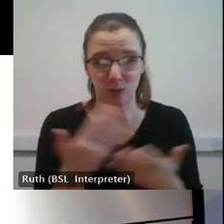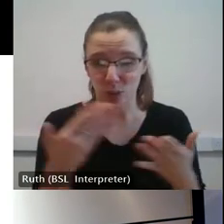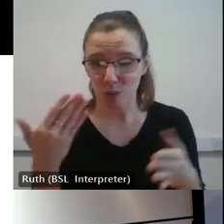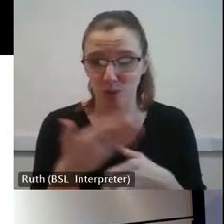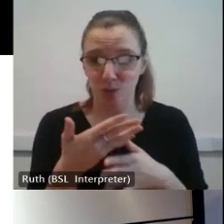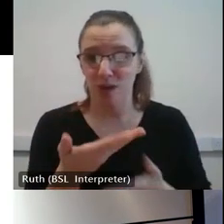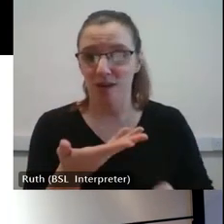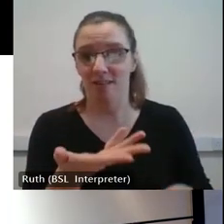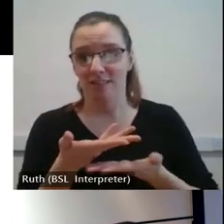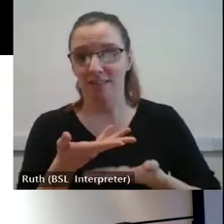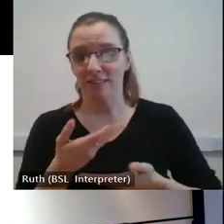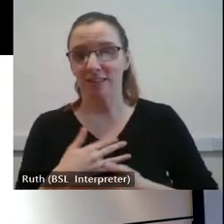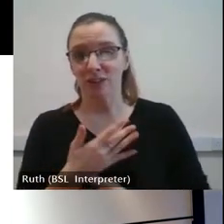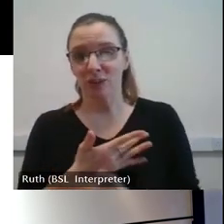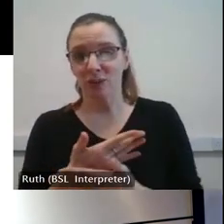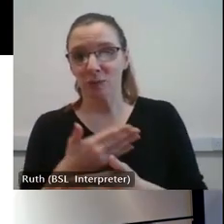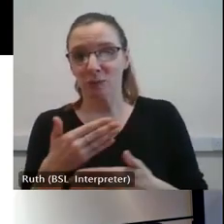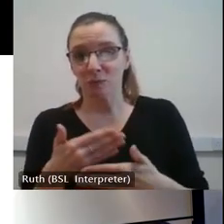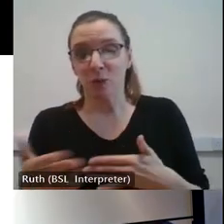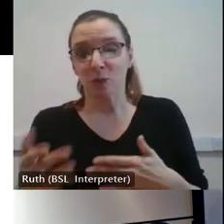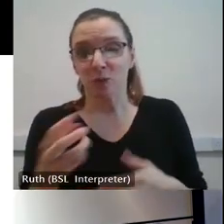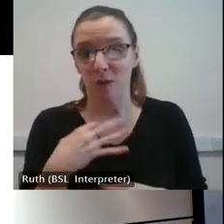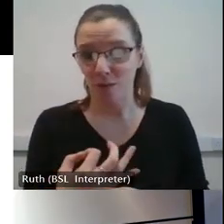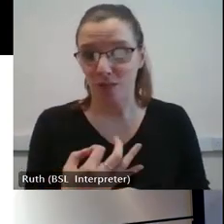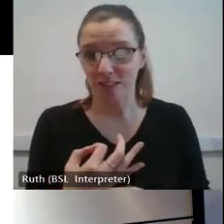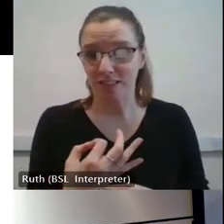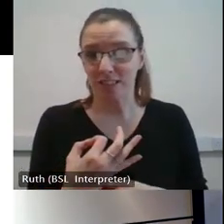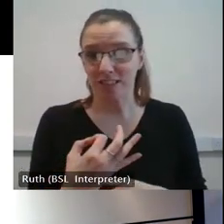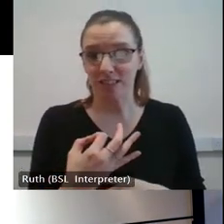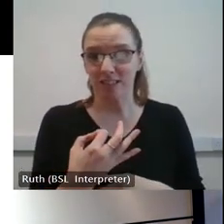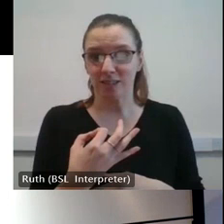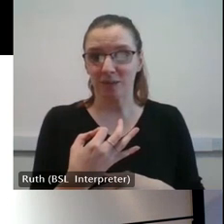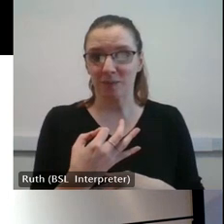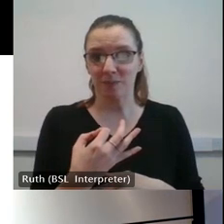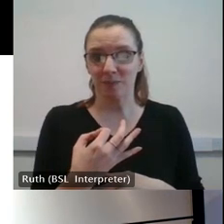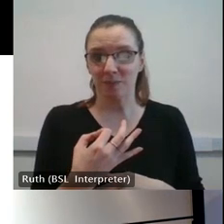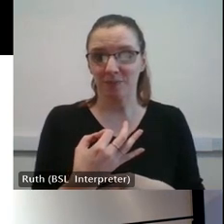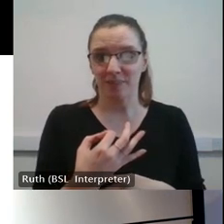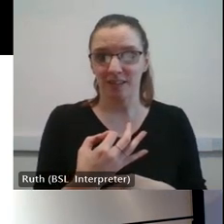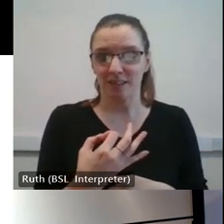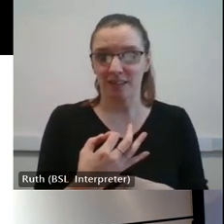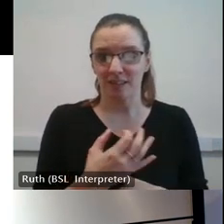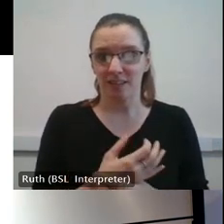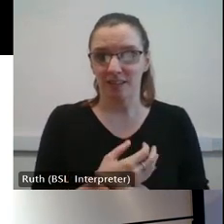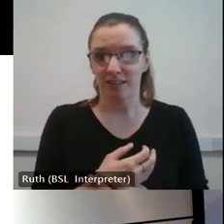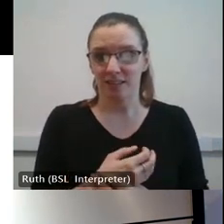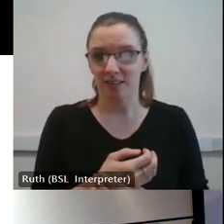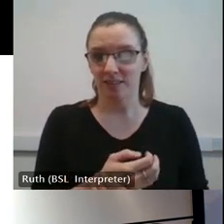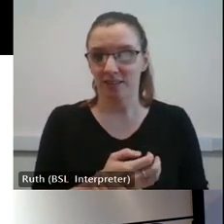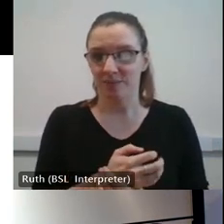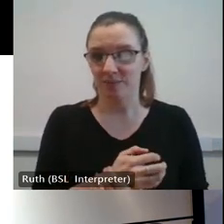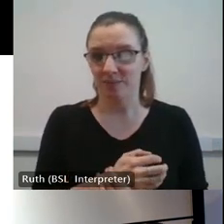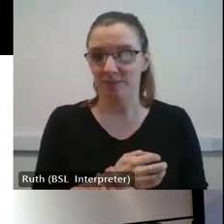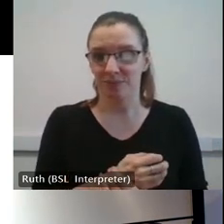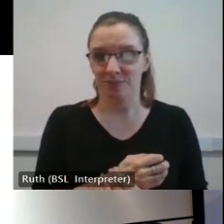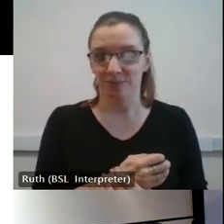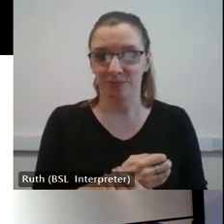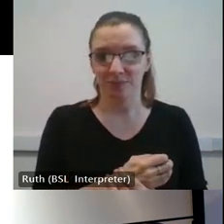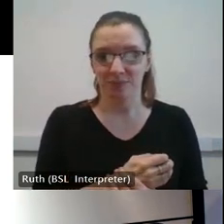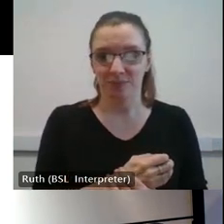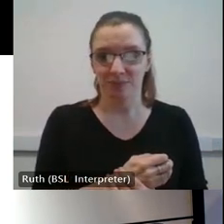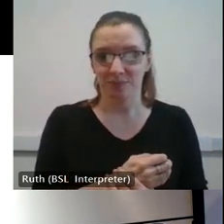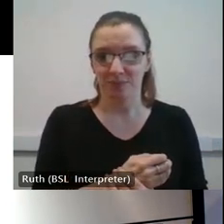like most volunteers, there is so much that someone who has, you know, the usage of